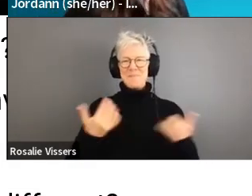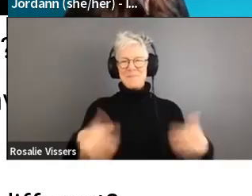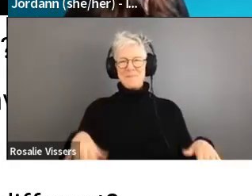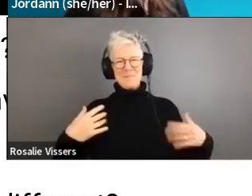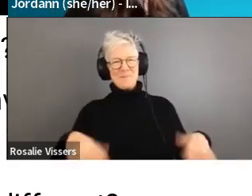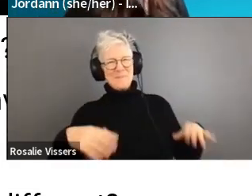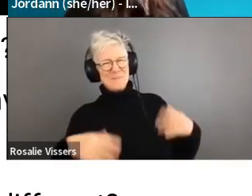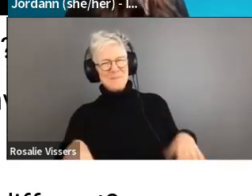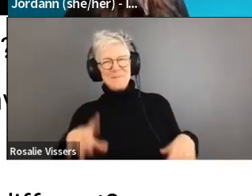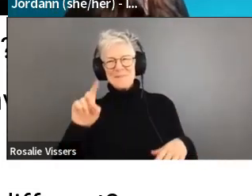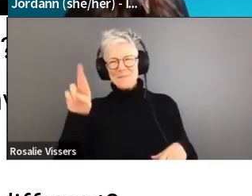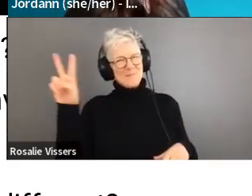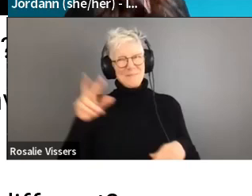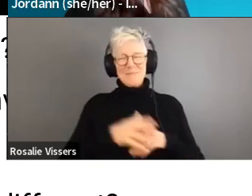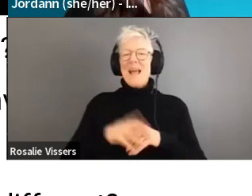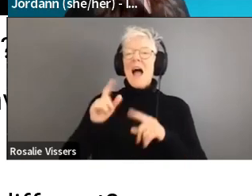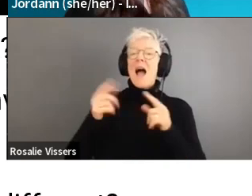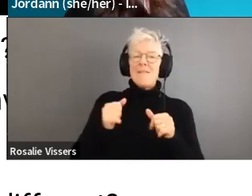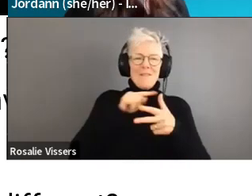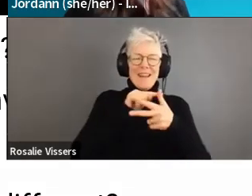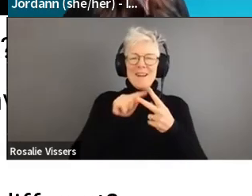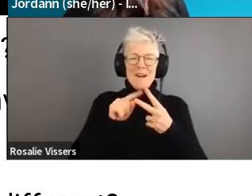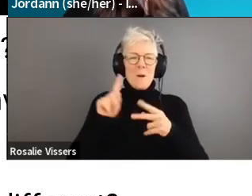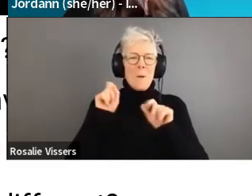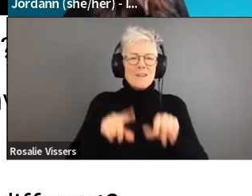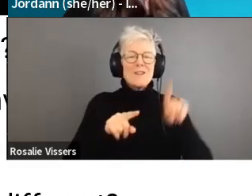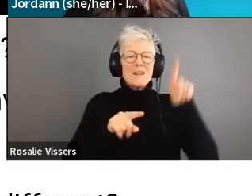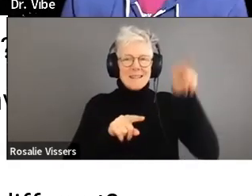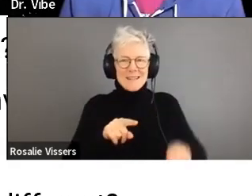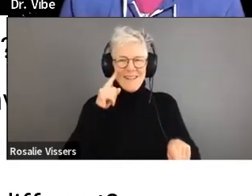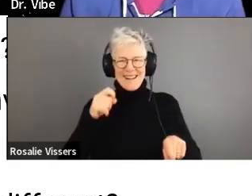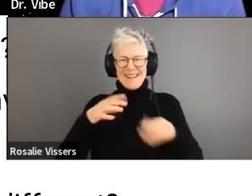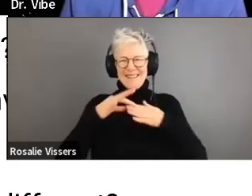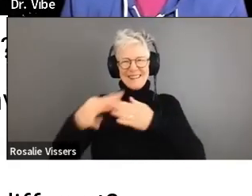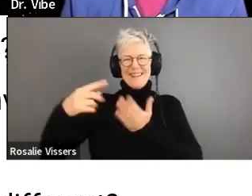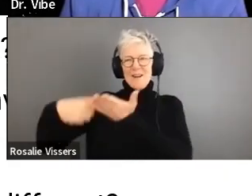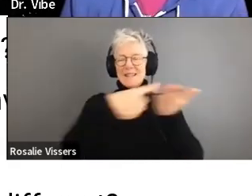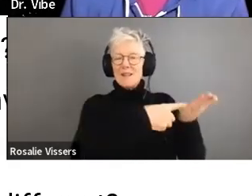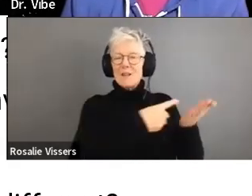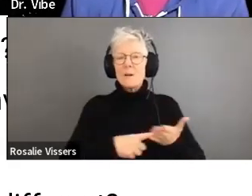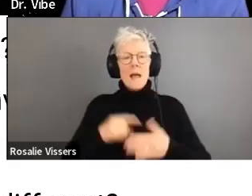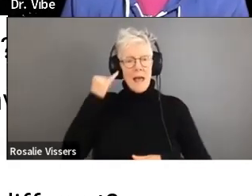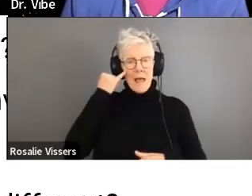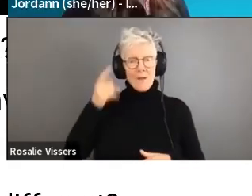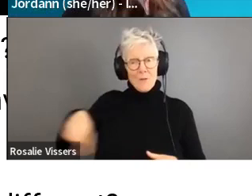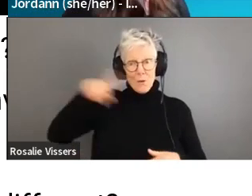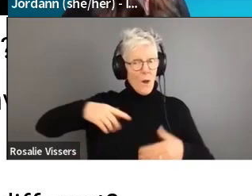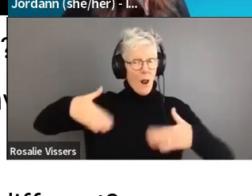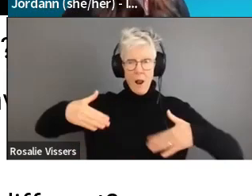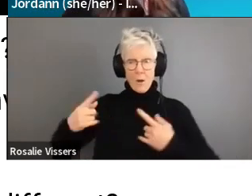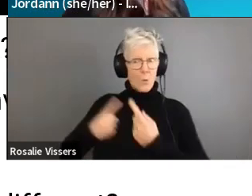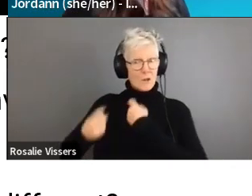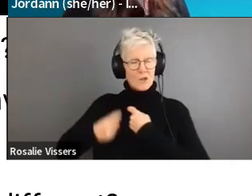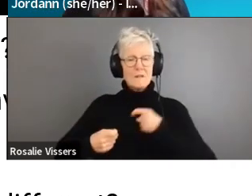just have a couple prompts up here, some question prompts for us, for those who didn't come with any questions in mind. So